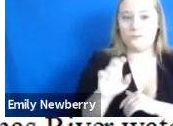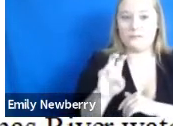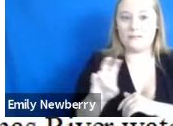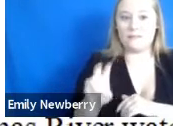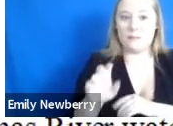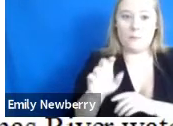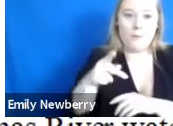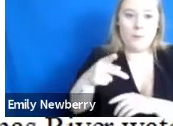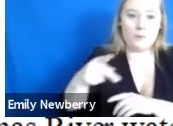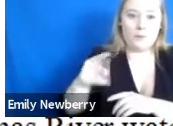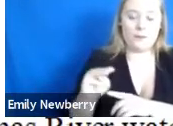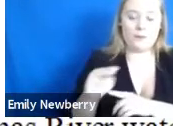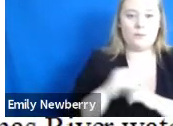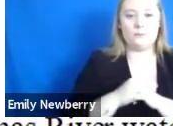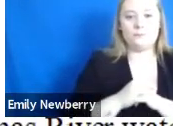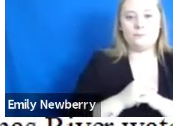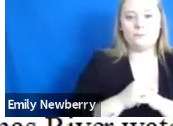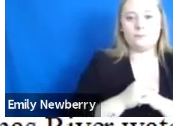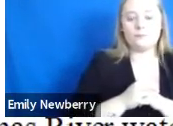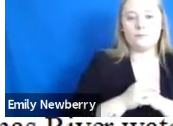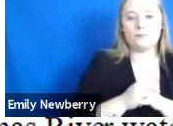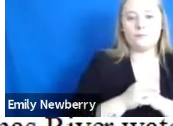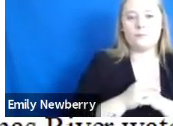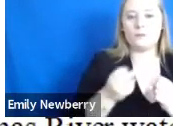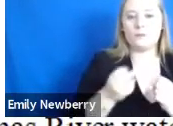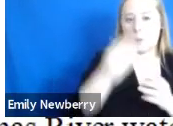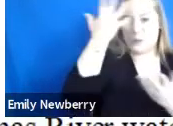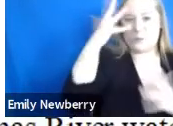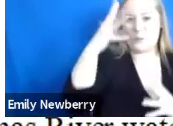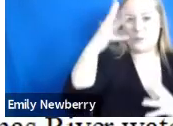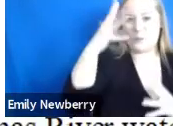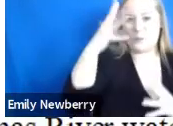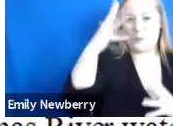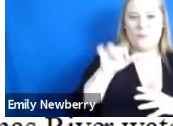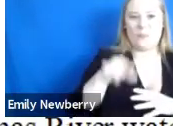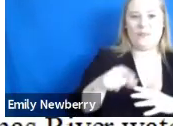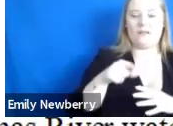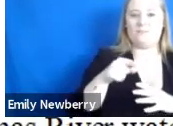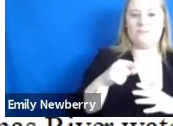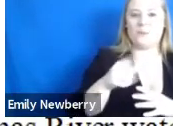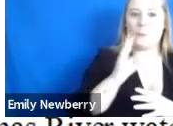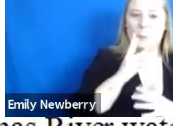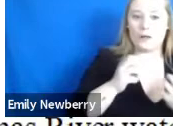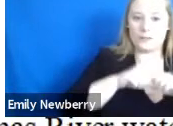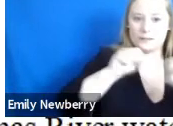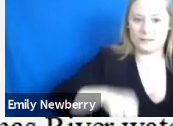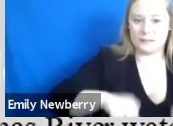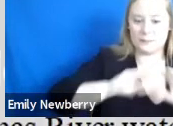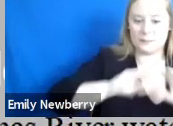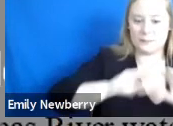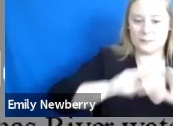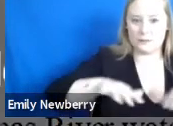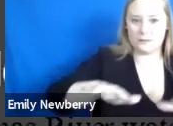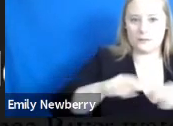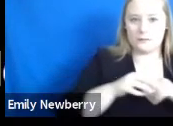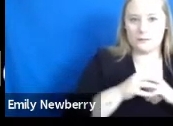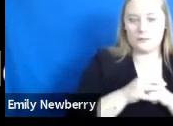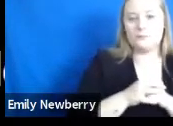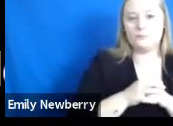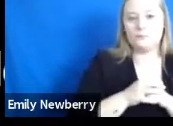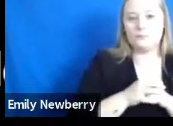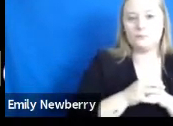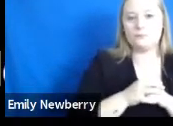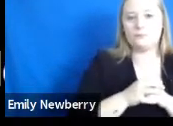how, or since we all know that soil is a heterogeneous system, how it was distributed in the soil. So we did